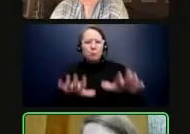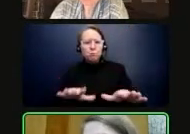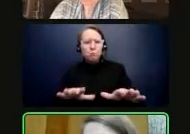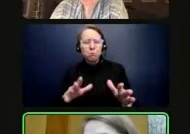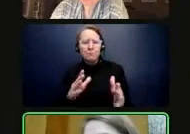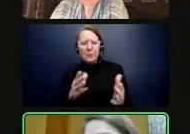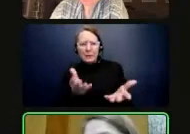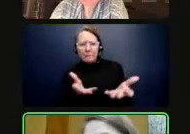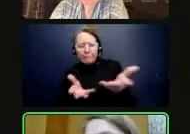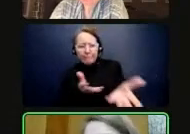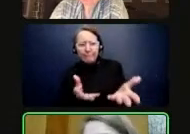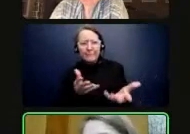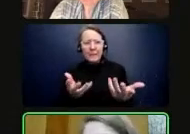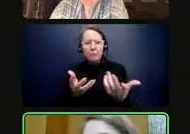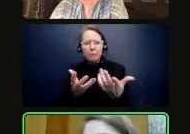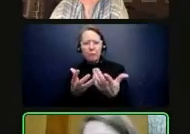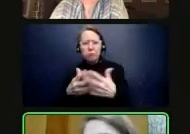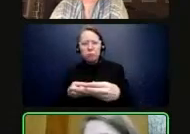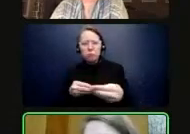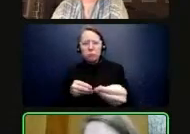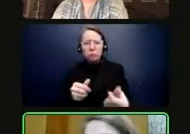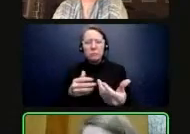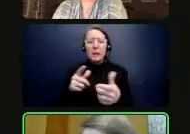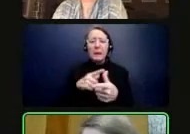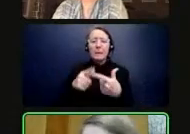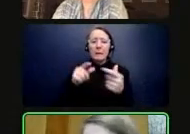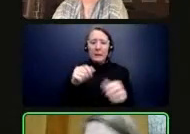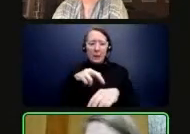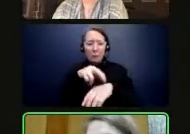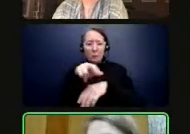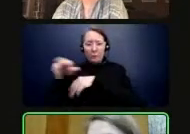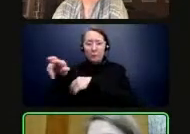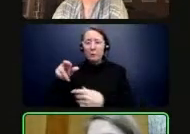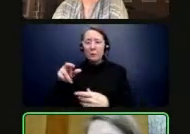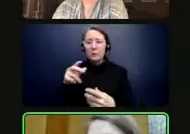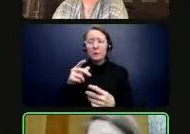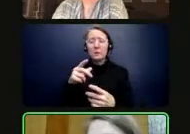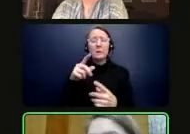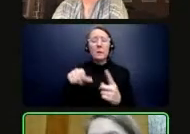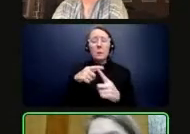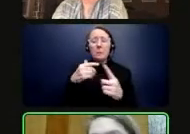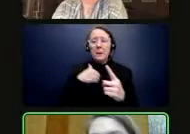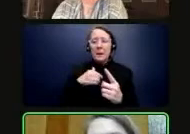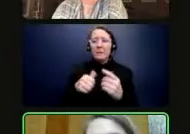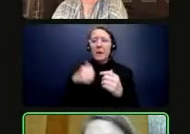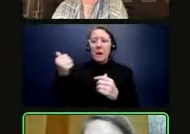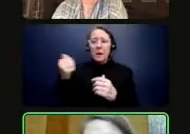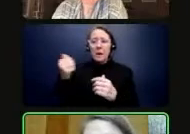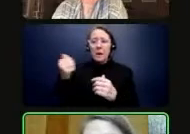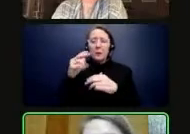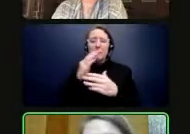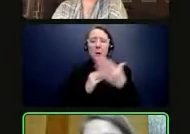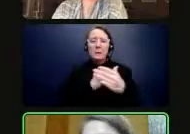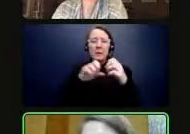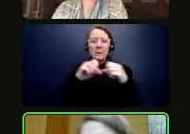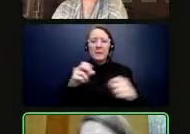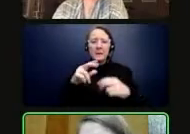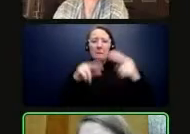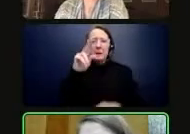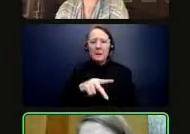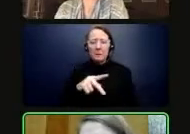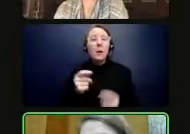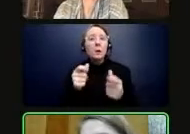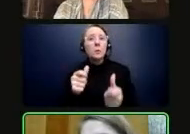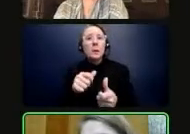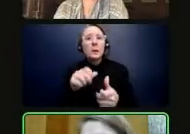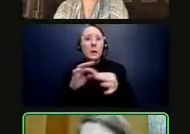with people and be able to make referrals as other parts of our system are built. Quick other comment on response